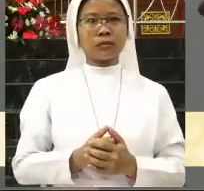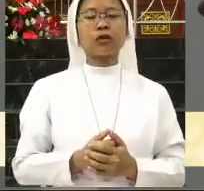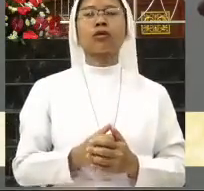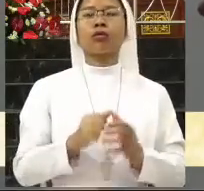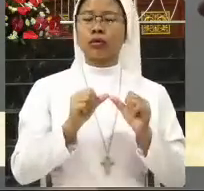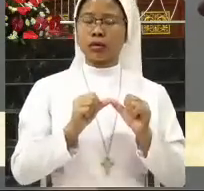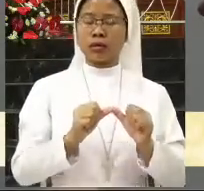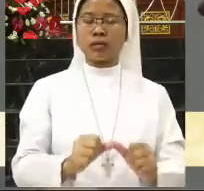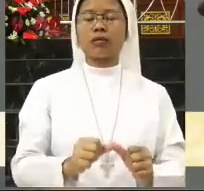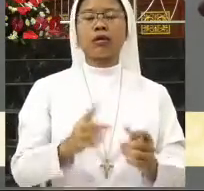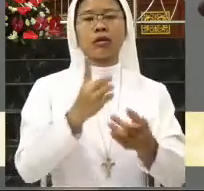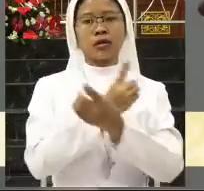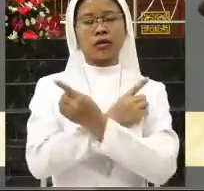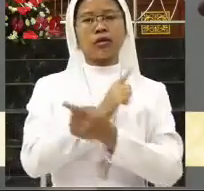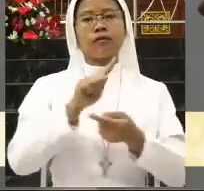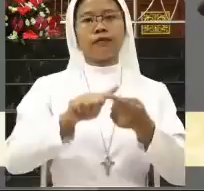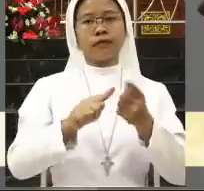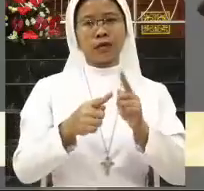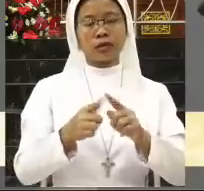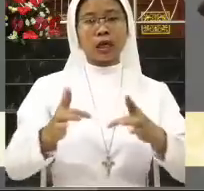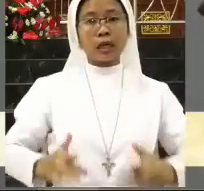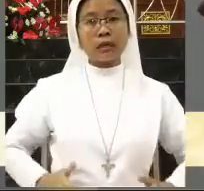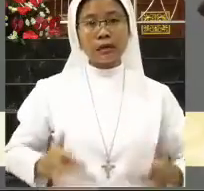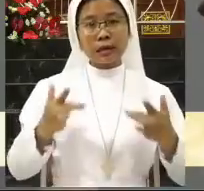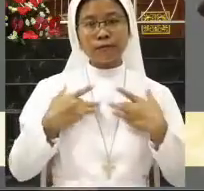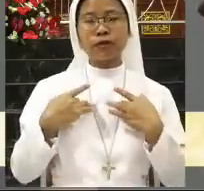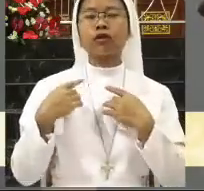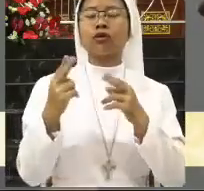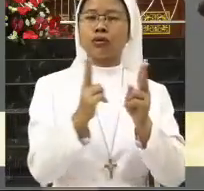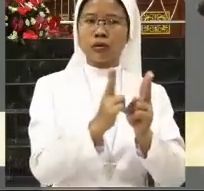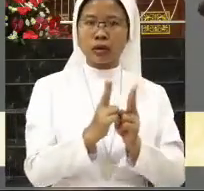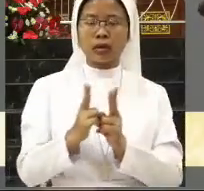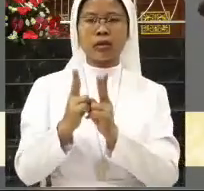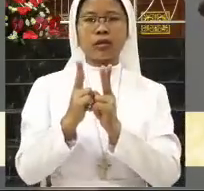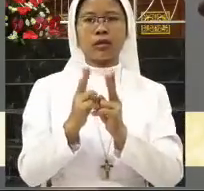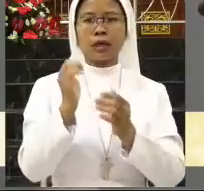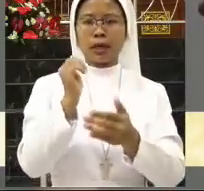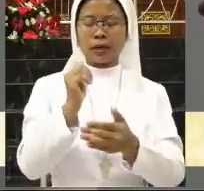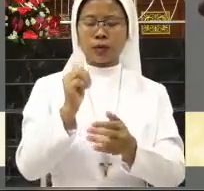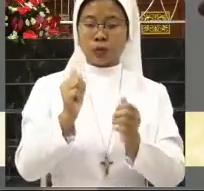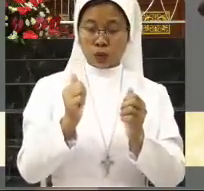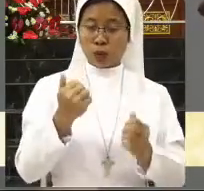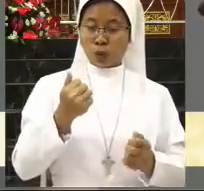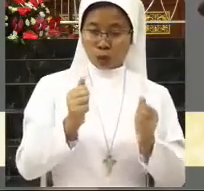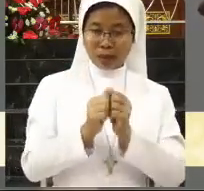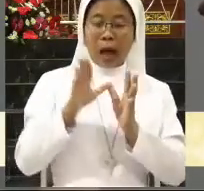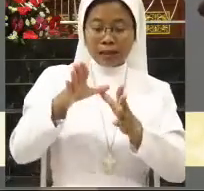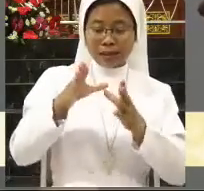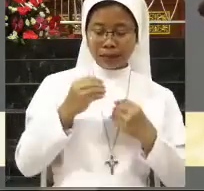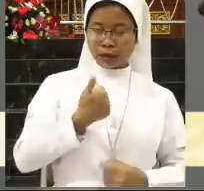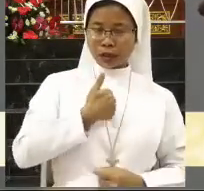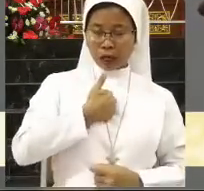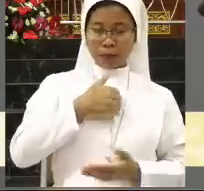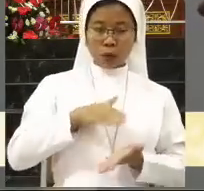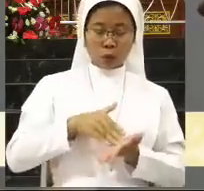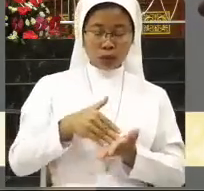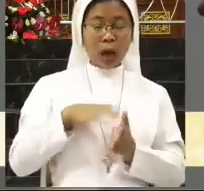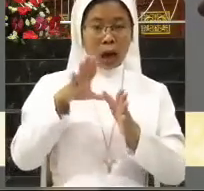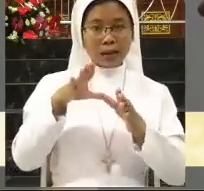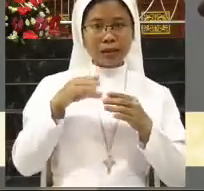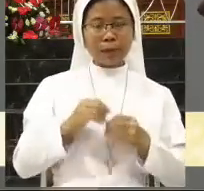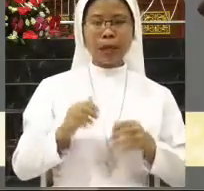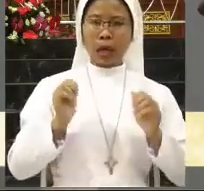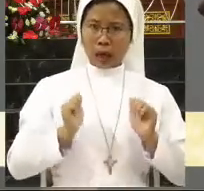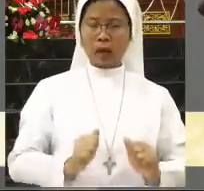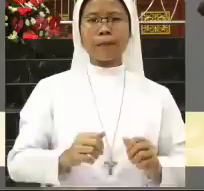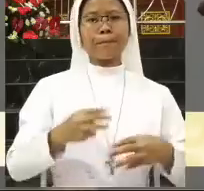Still, my dear friends, living in harmony with human frailty makes us or enables